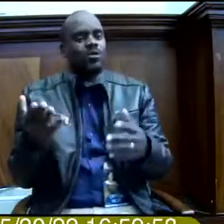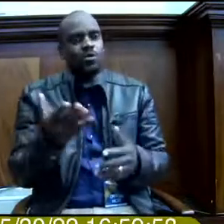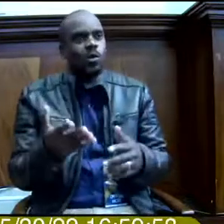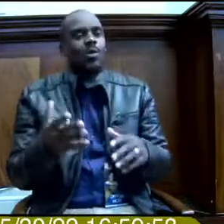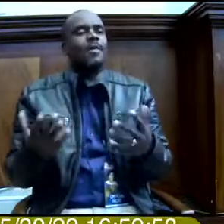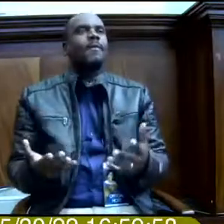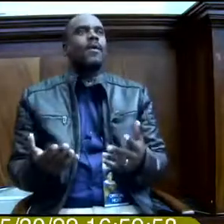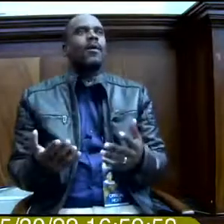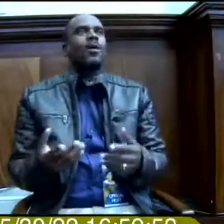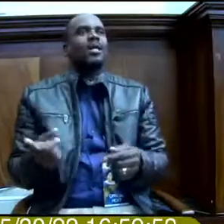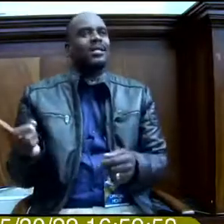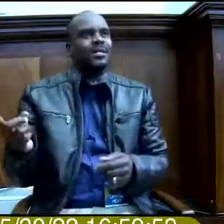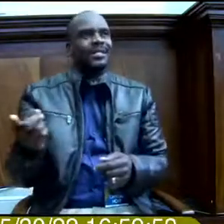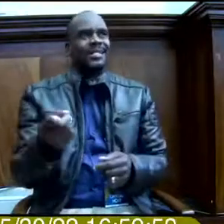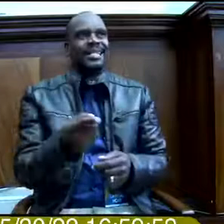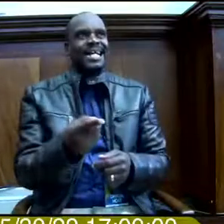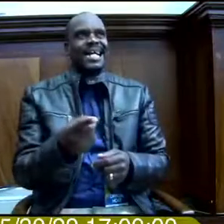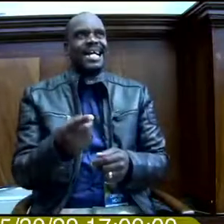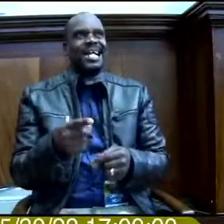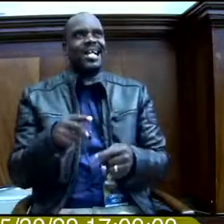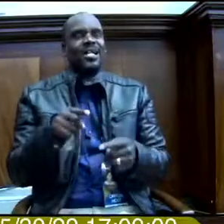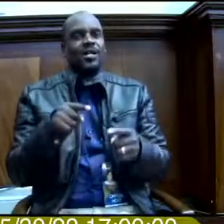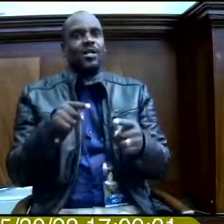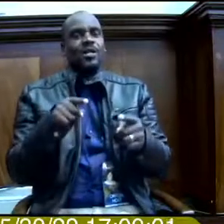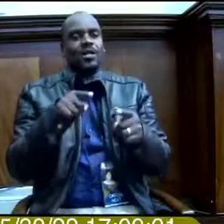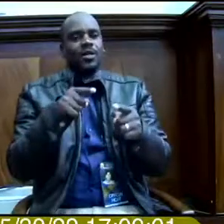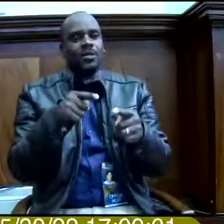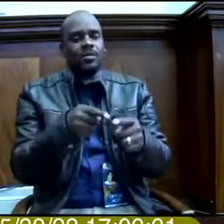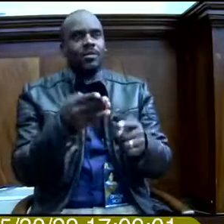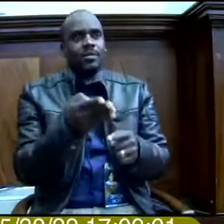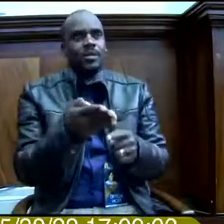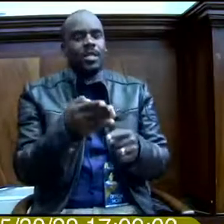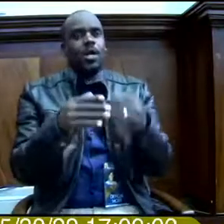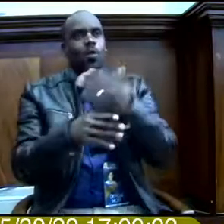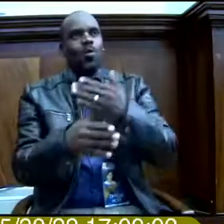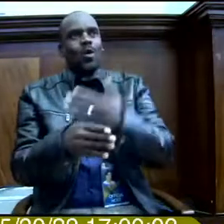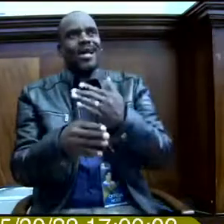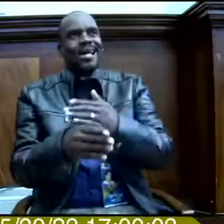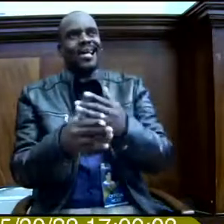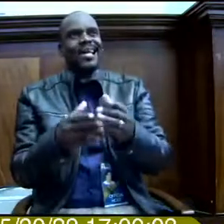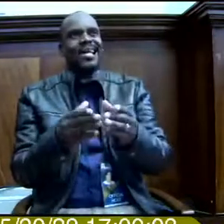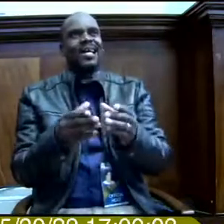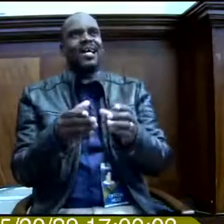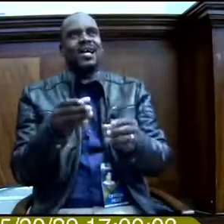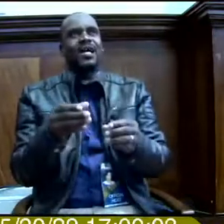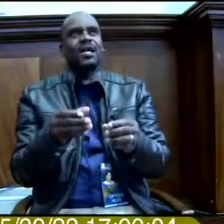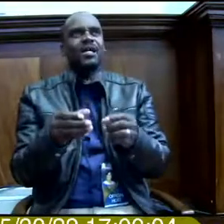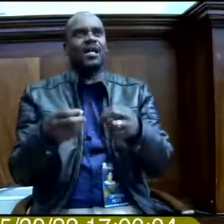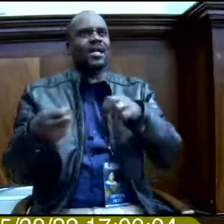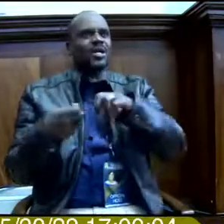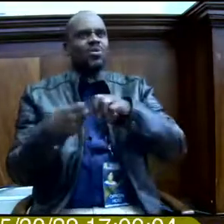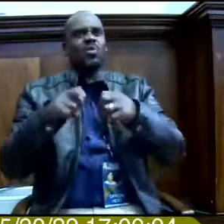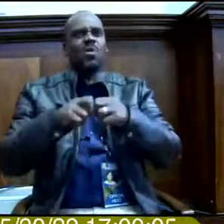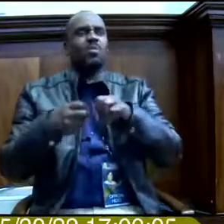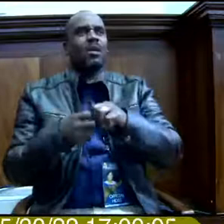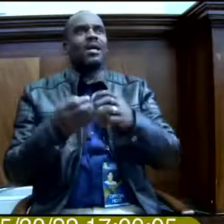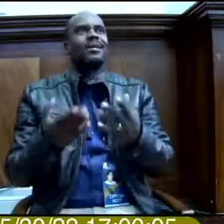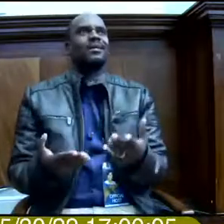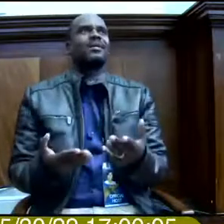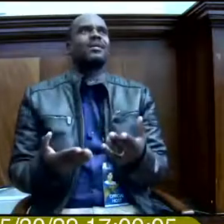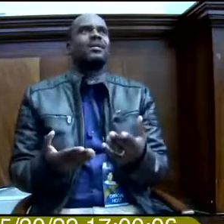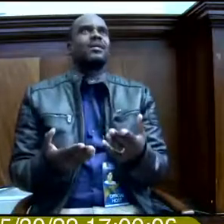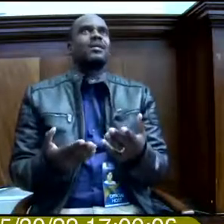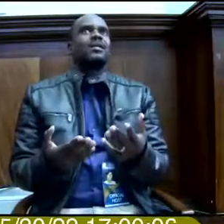will shrink and if when the fiscal shrink then we have workers complaining about the issues of collective